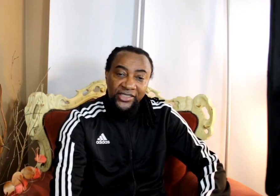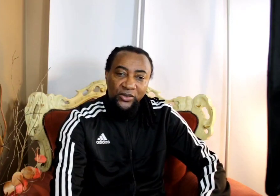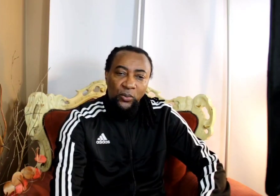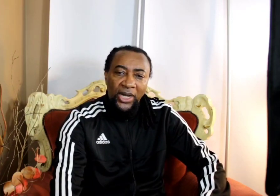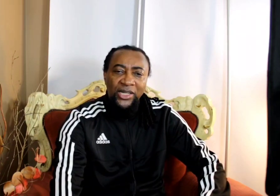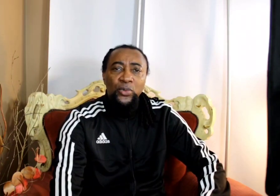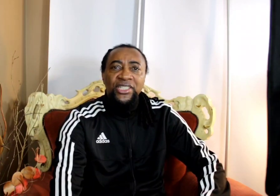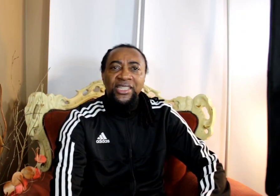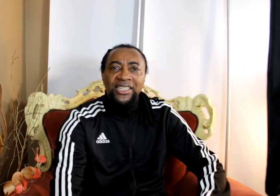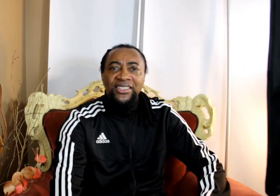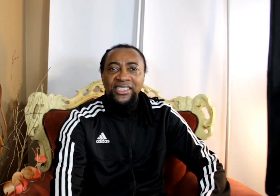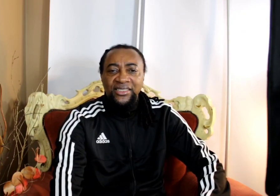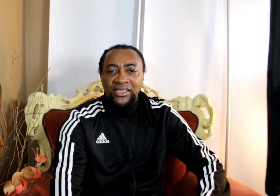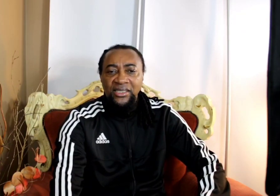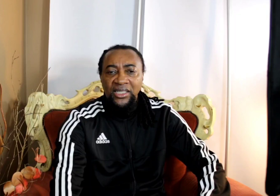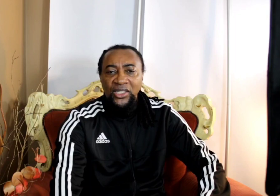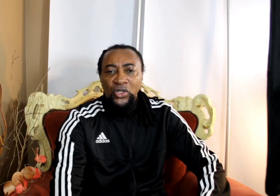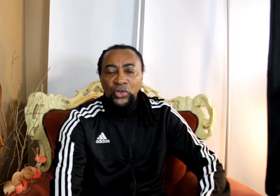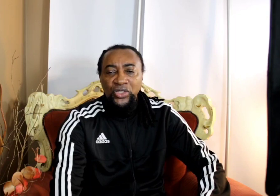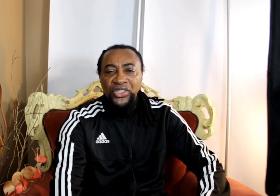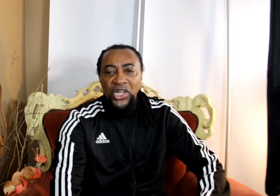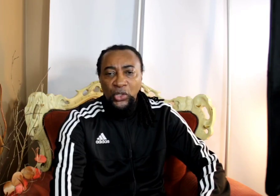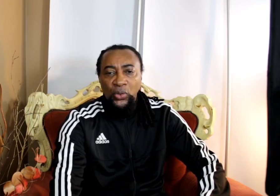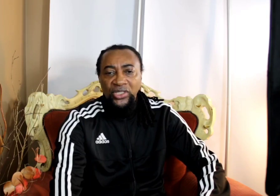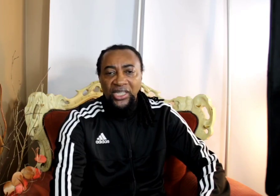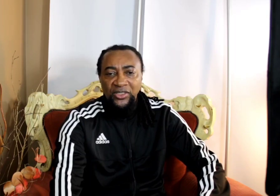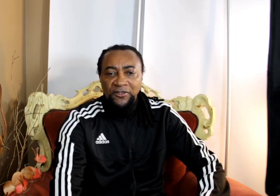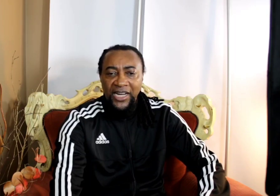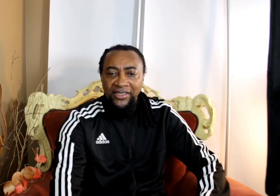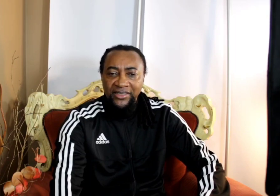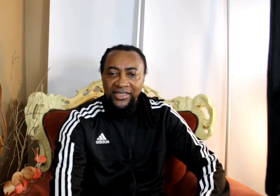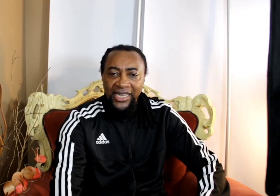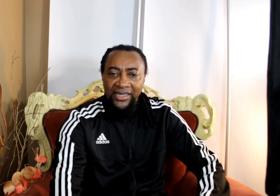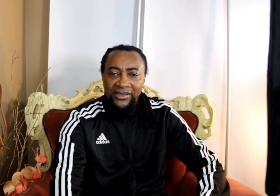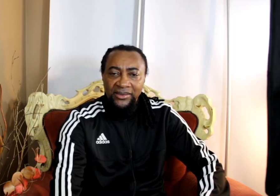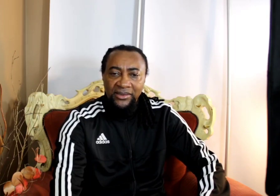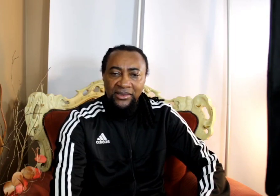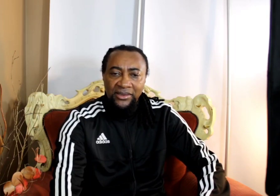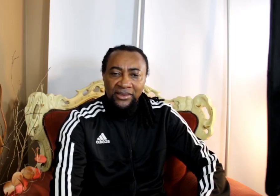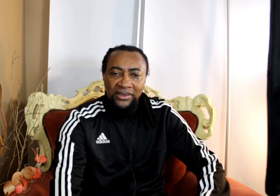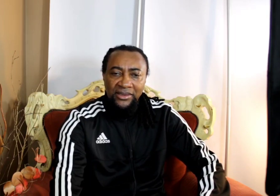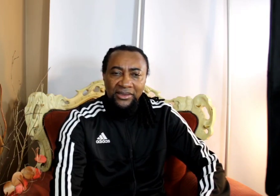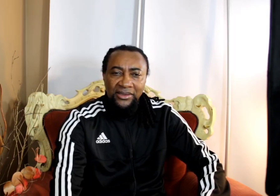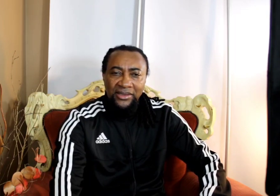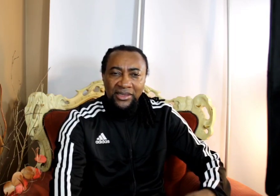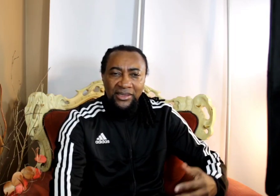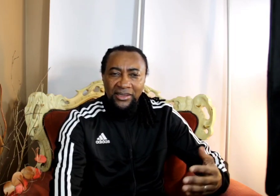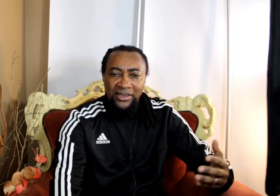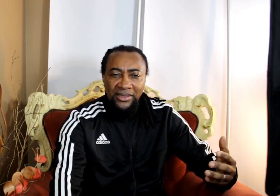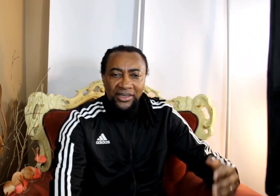head of state, why are we still insisting on using their courts as our final say?